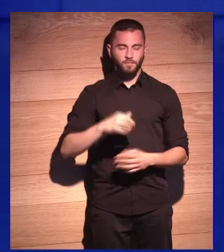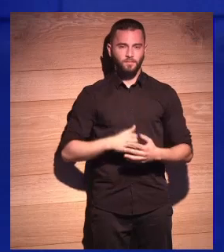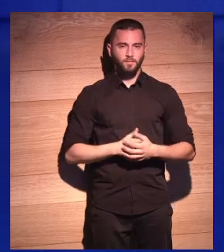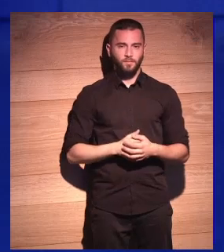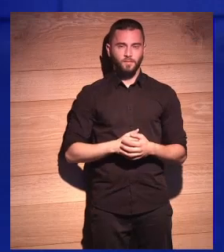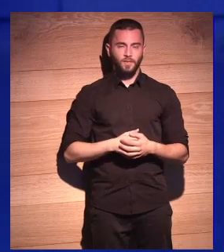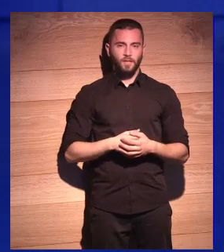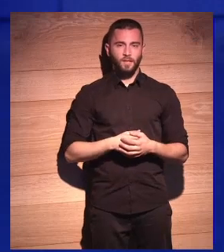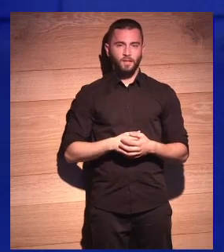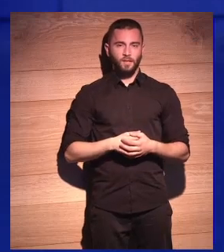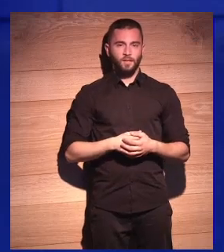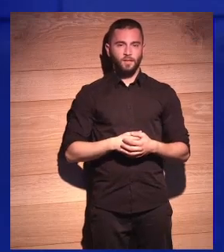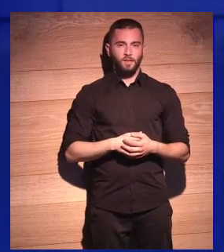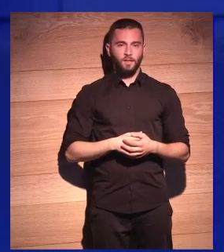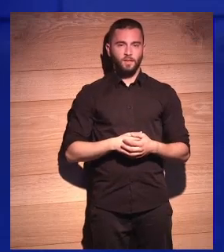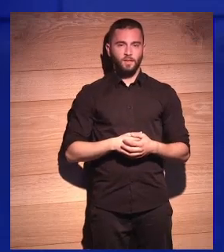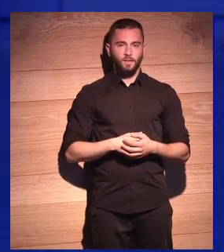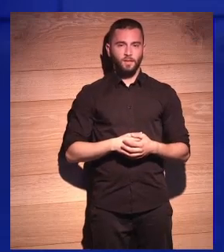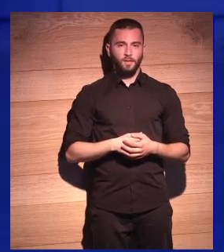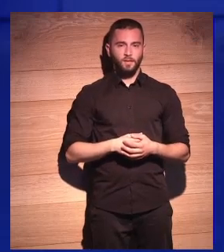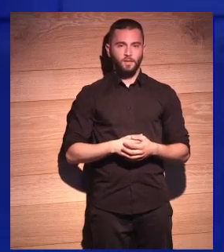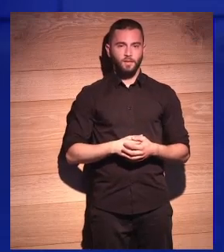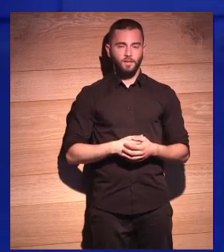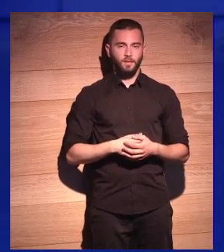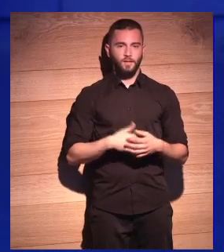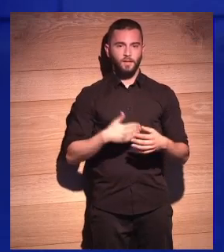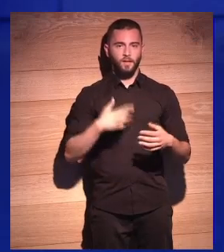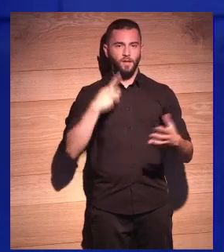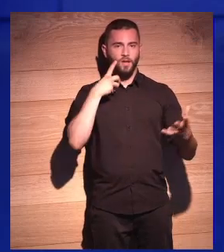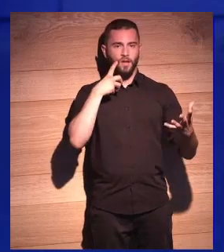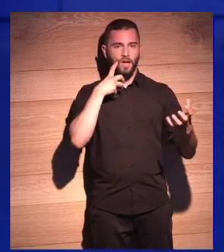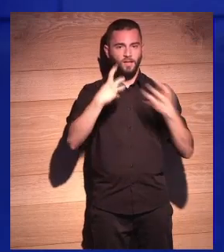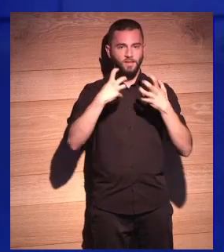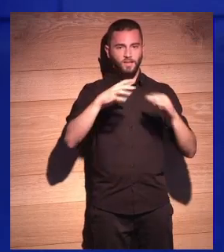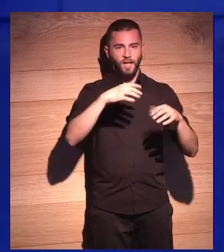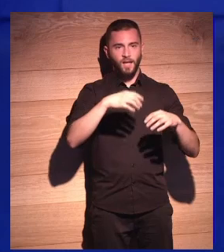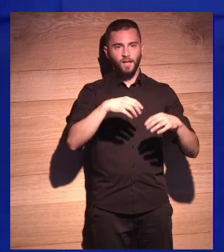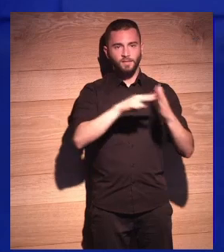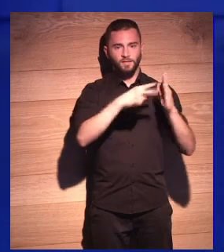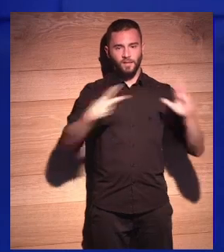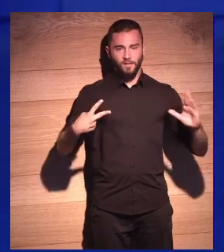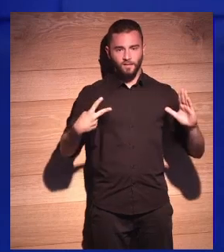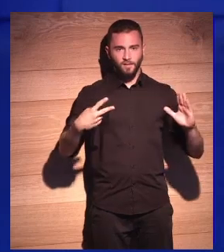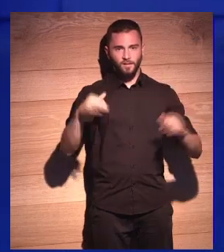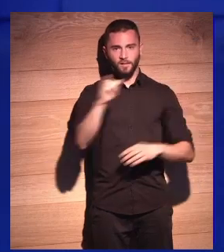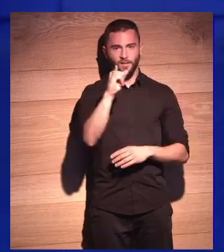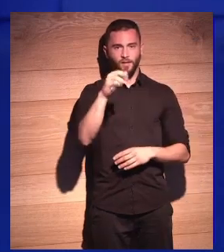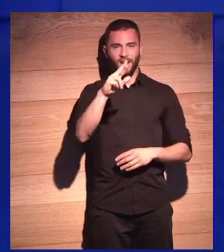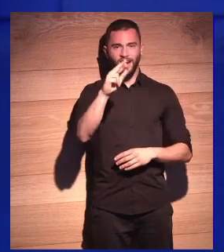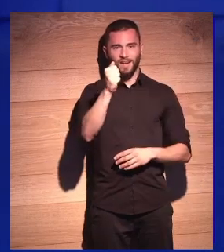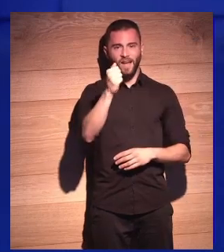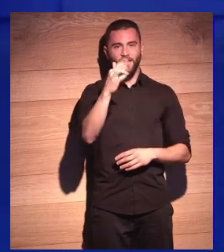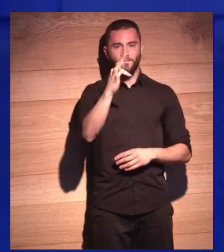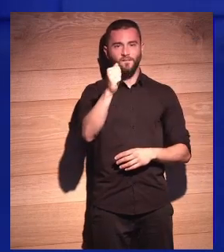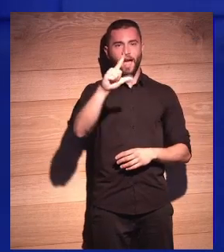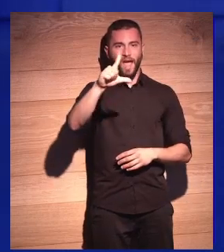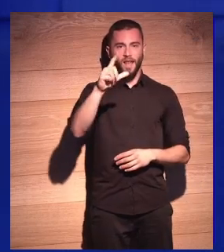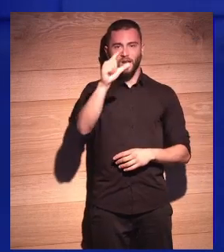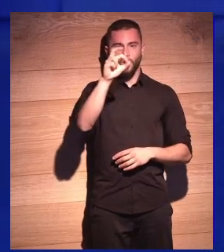curators of technological works. For instance, Rafael Lozano